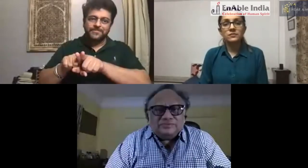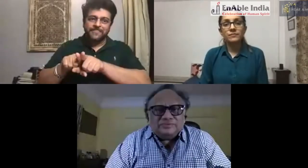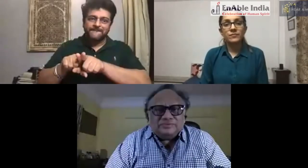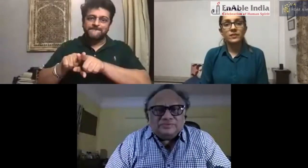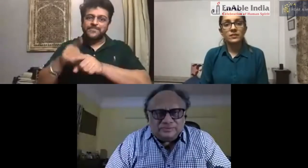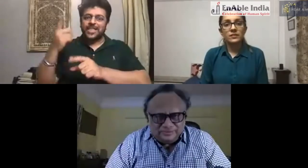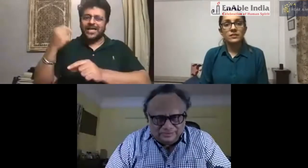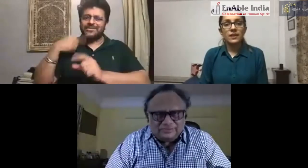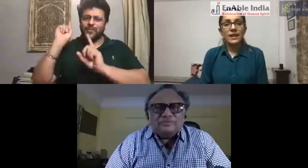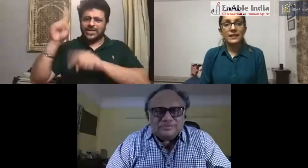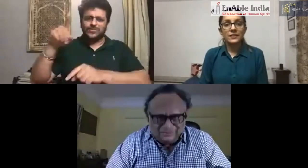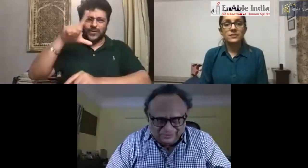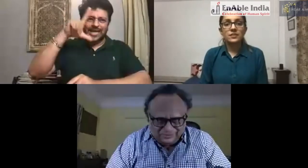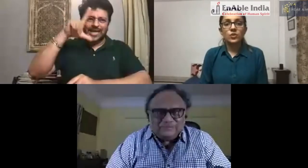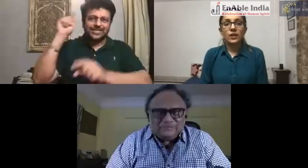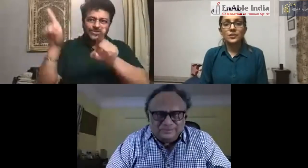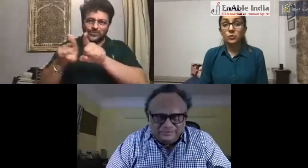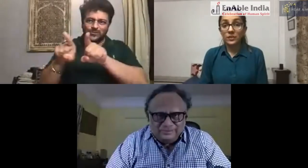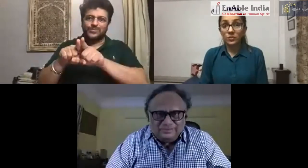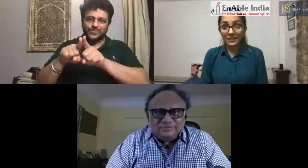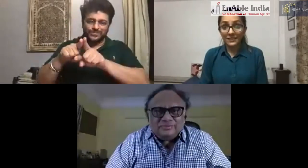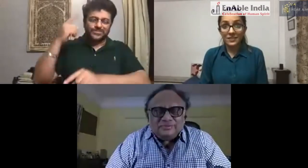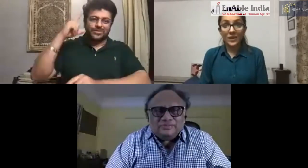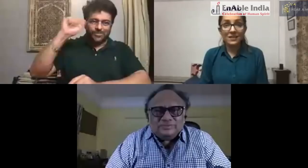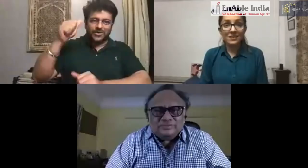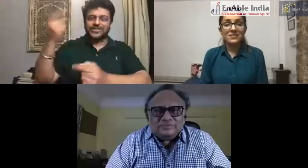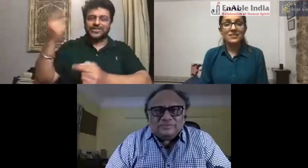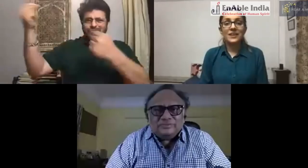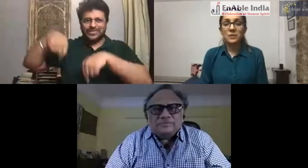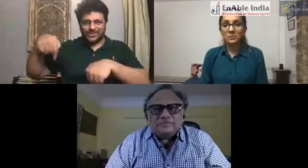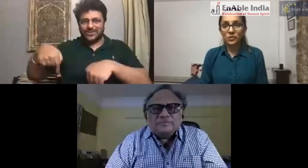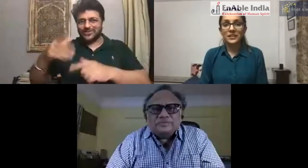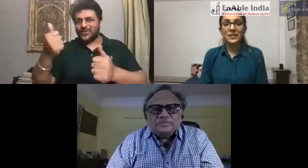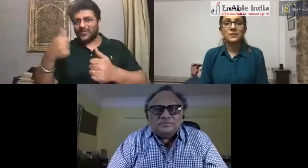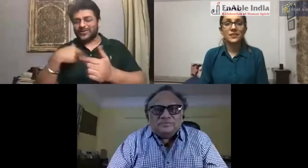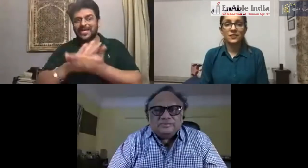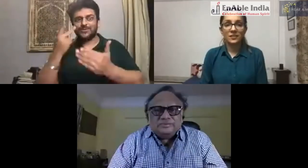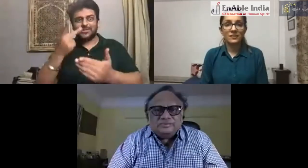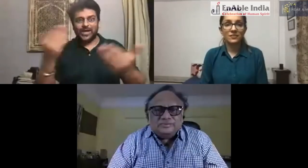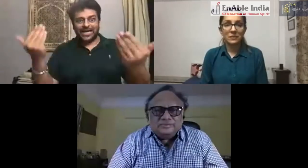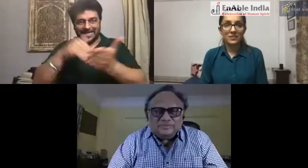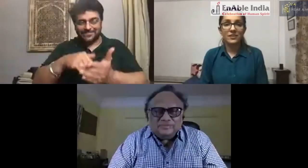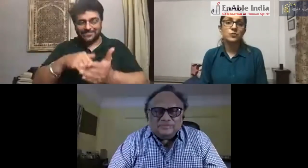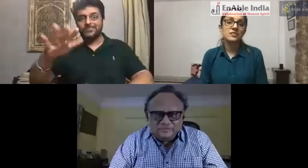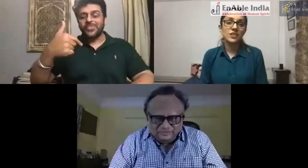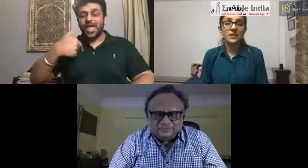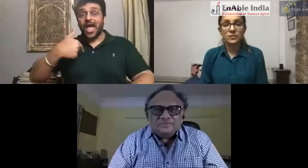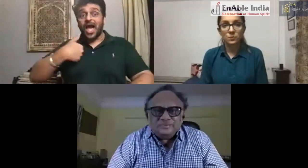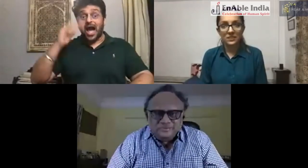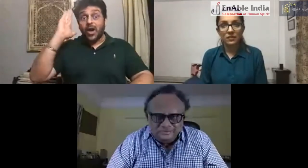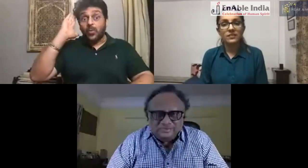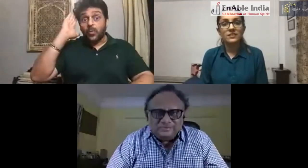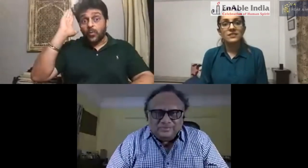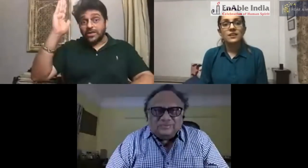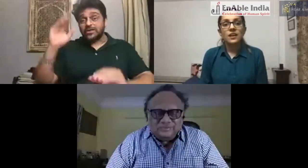person, and she went to Gallaudet as well. I remember she came here and we met her, and it was really nice to